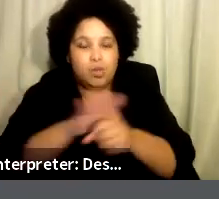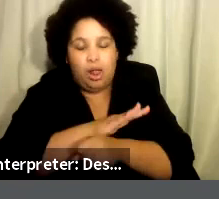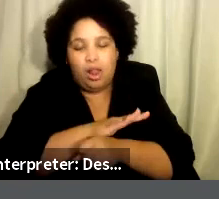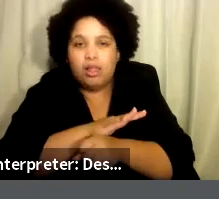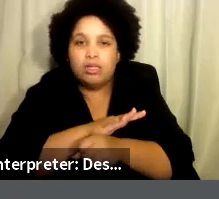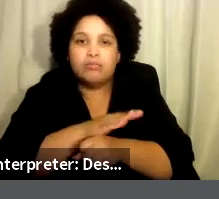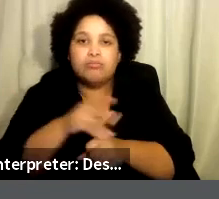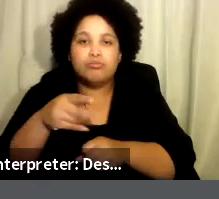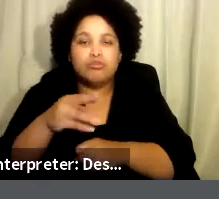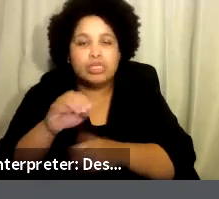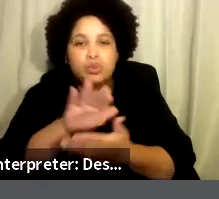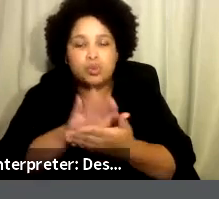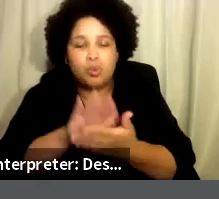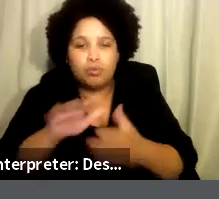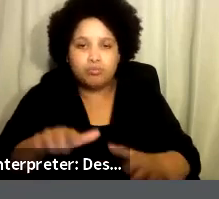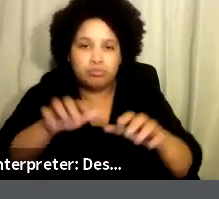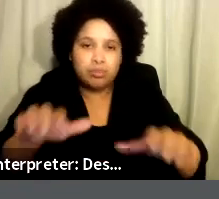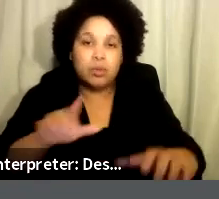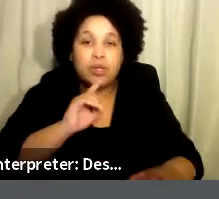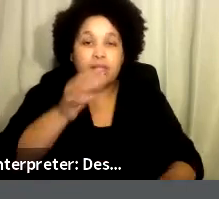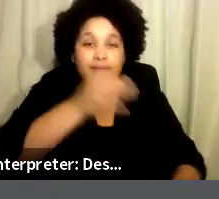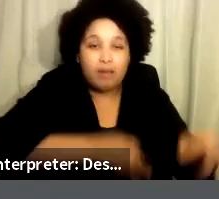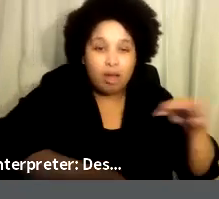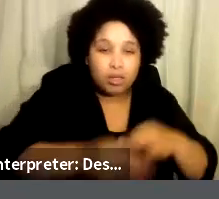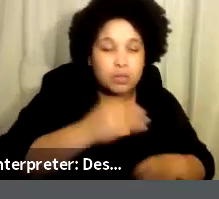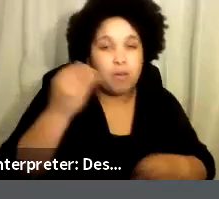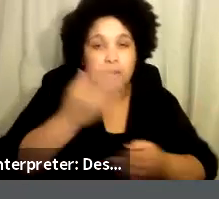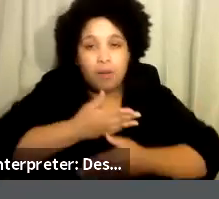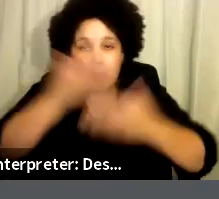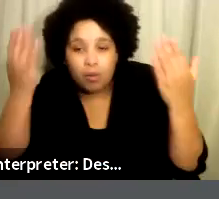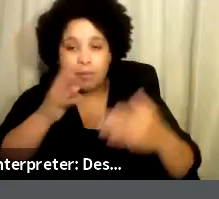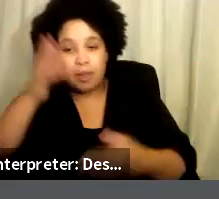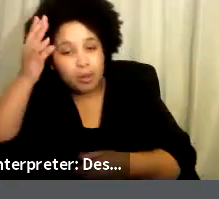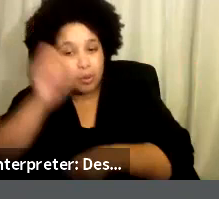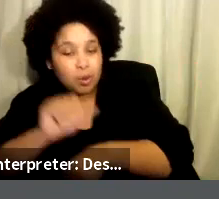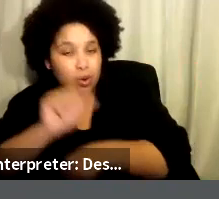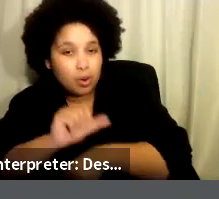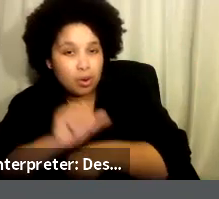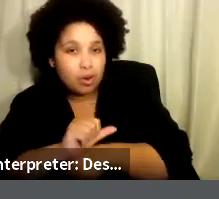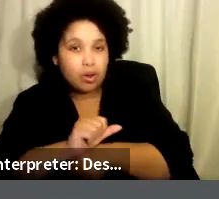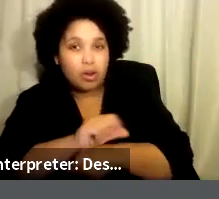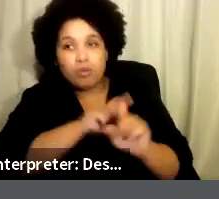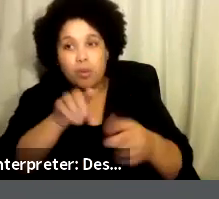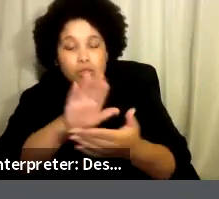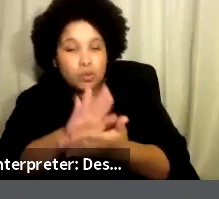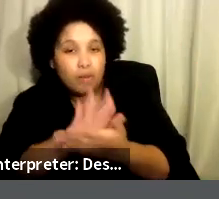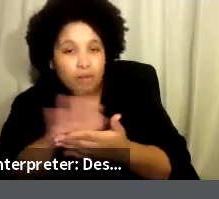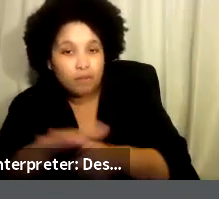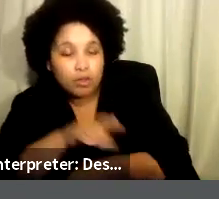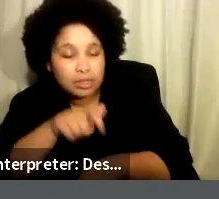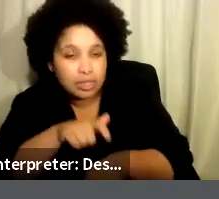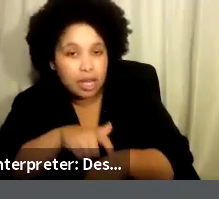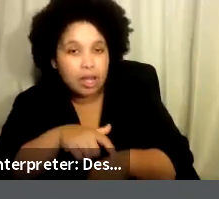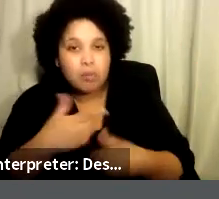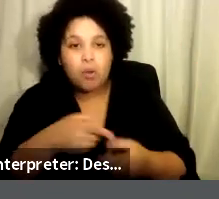give priorities to fosters, homeless, working parents, families that are attending school full-time or